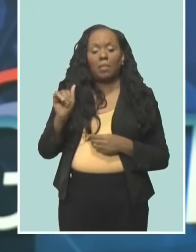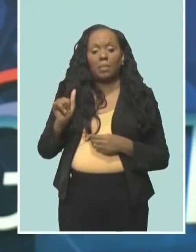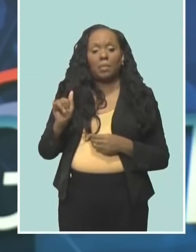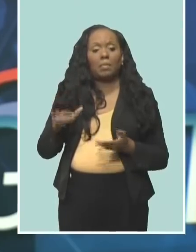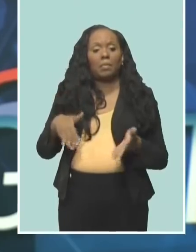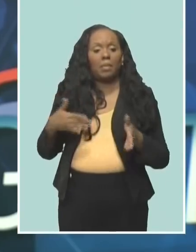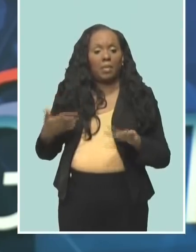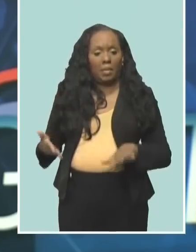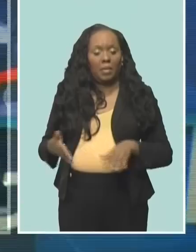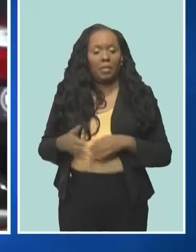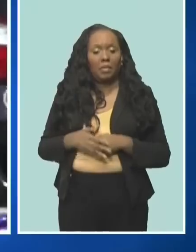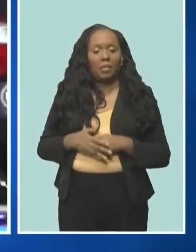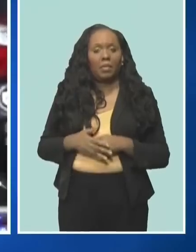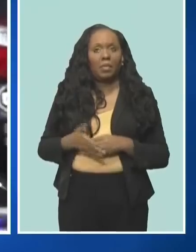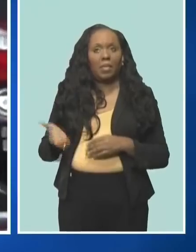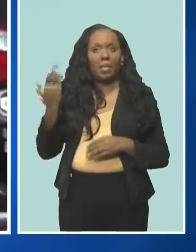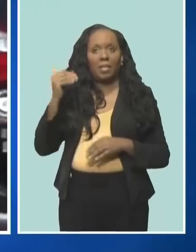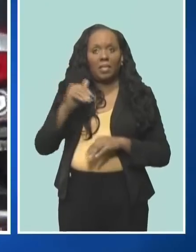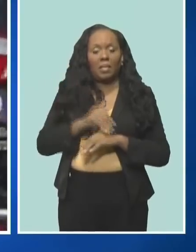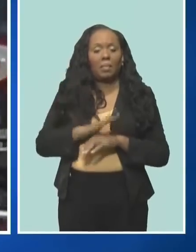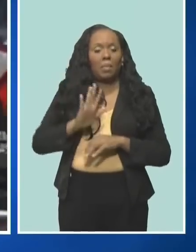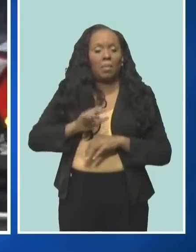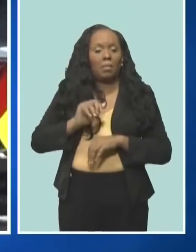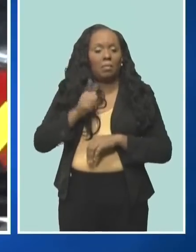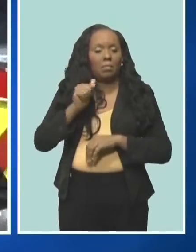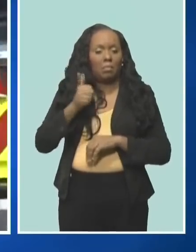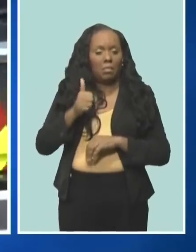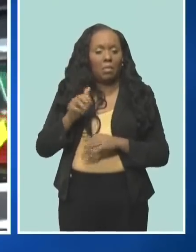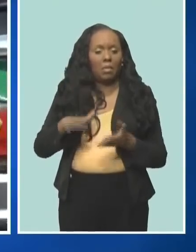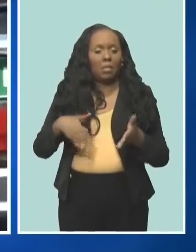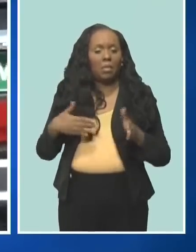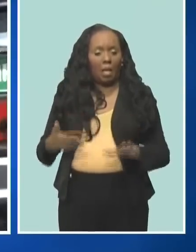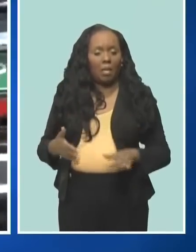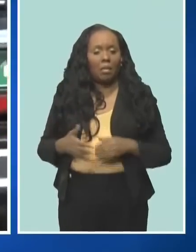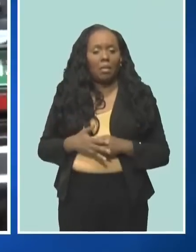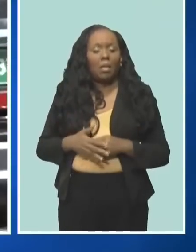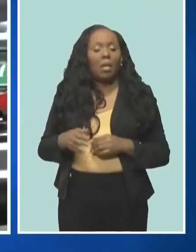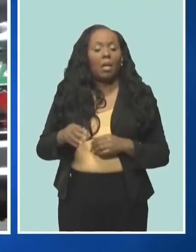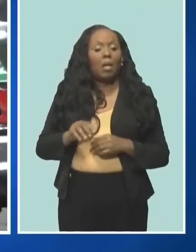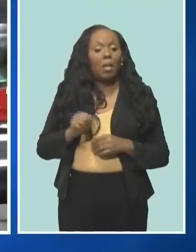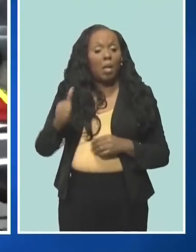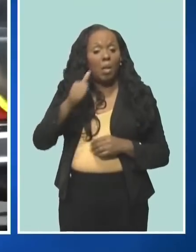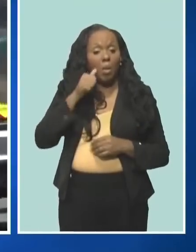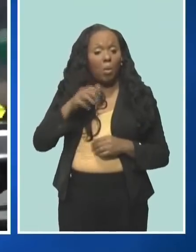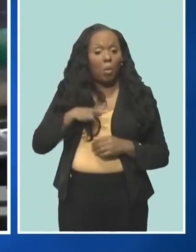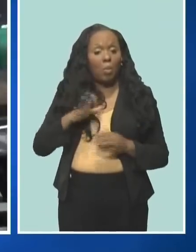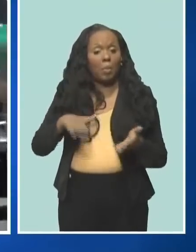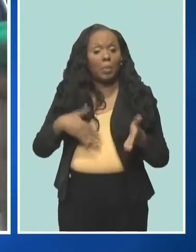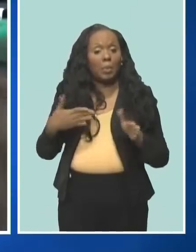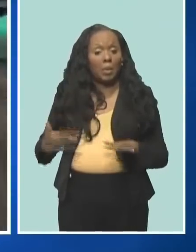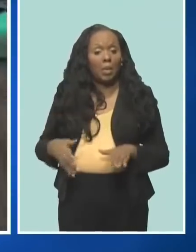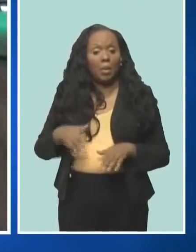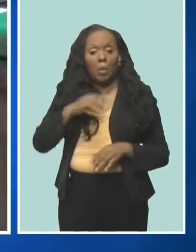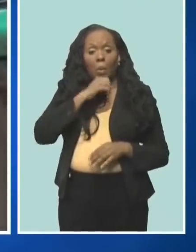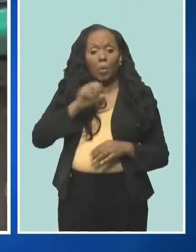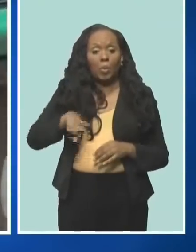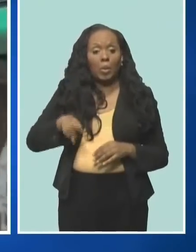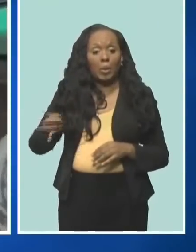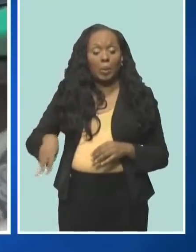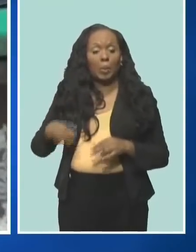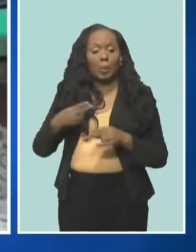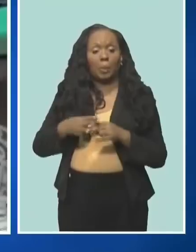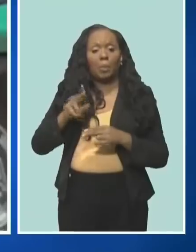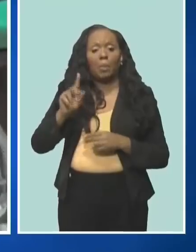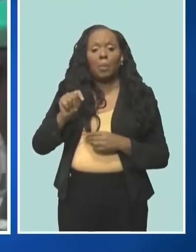pronounced dead sometime after 10 last night while receiving medical treatment. That accident also claimed the life of his pillion rider,